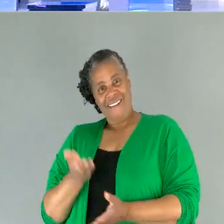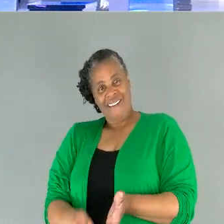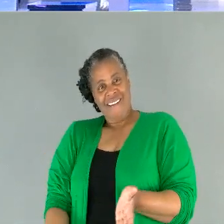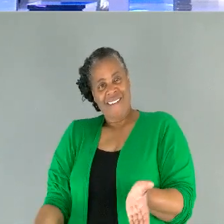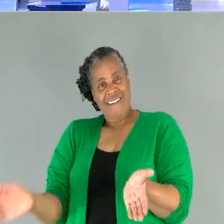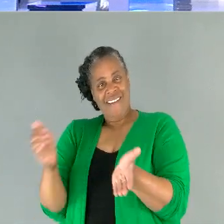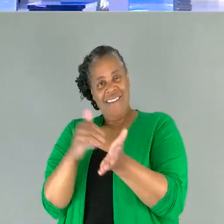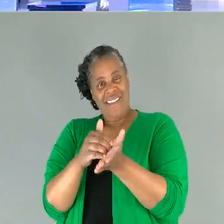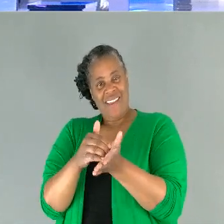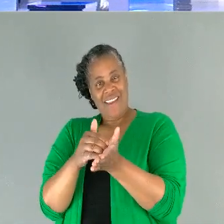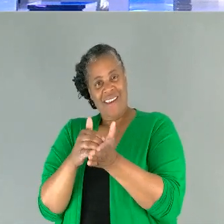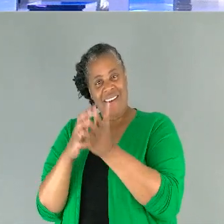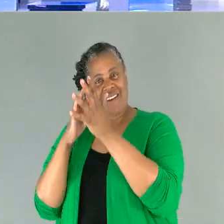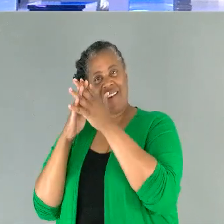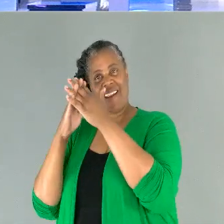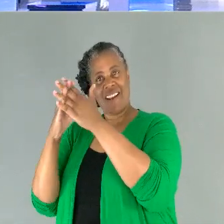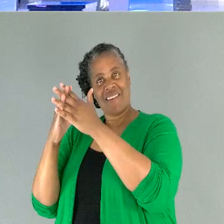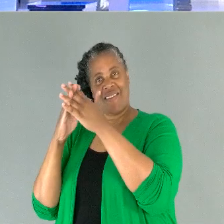in the middle seat.